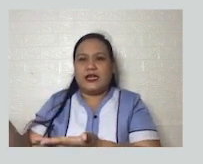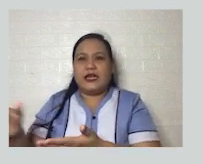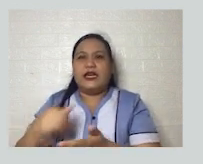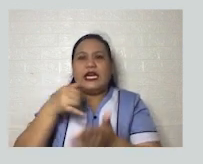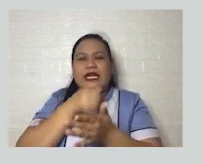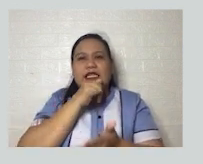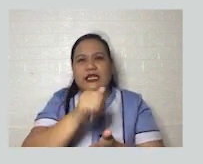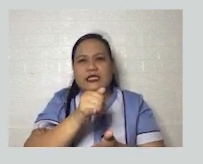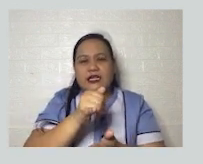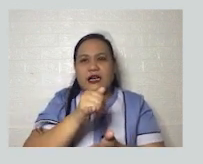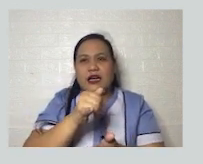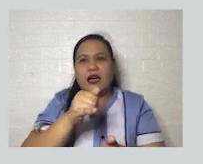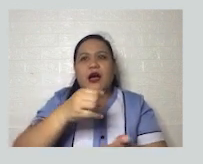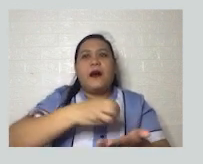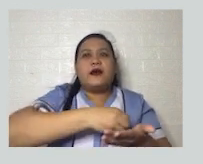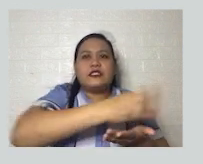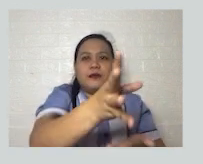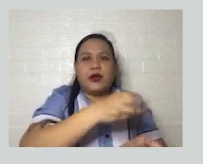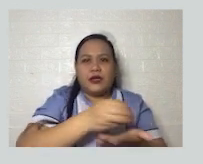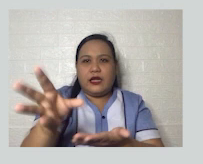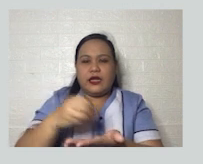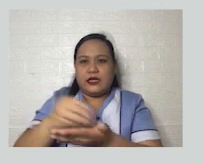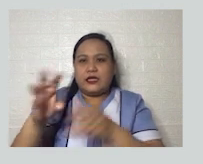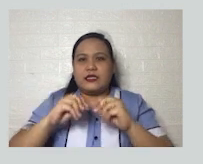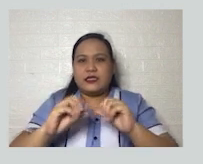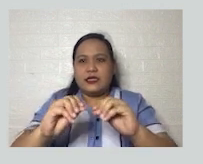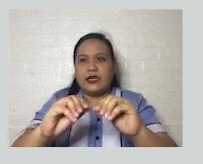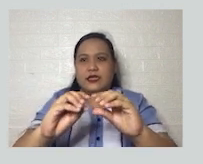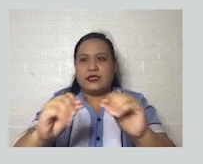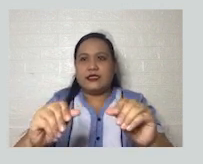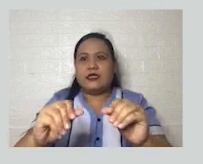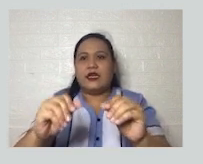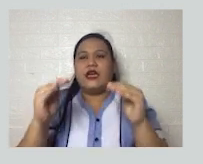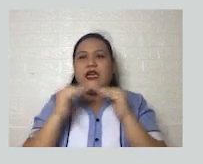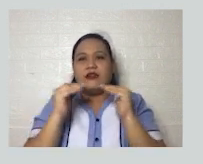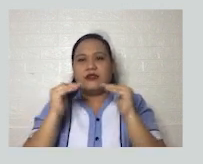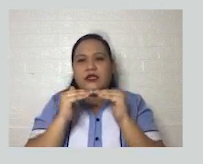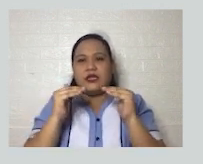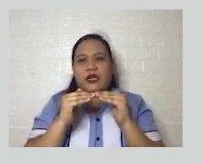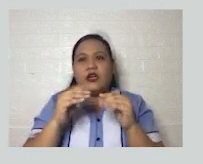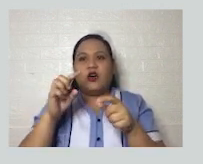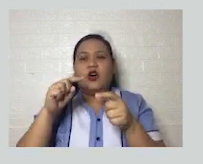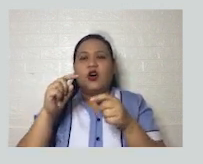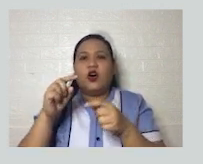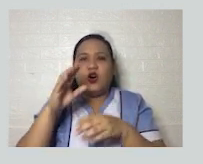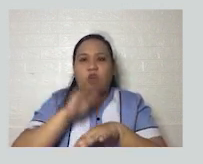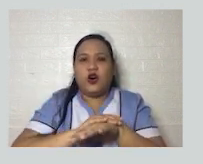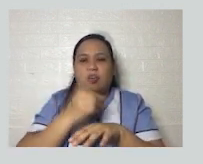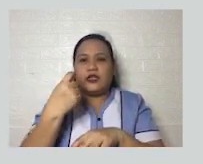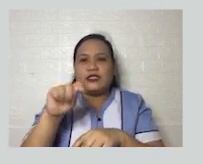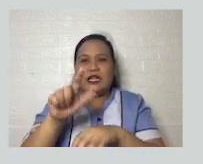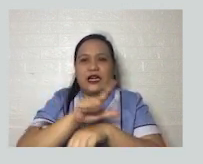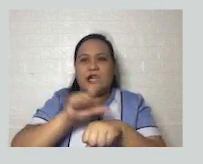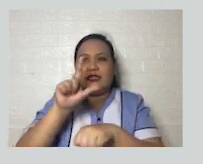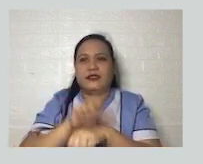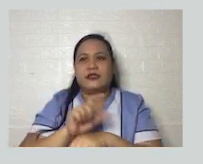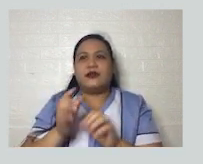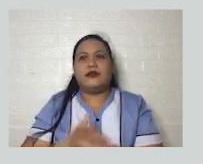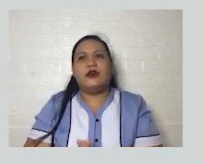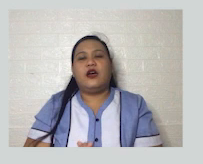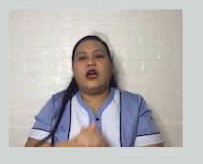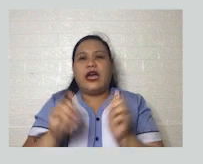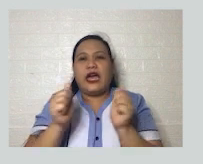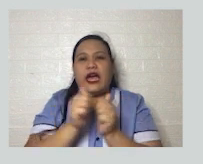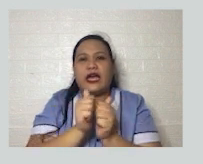Broadcasting is spreading seeds evenly onto the ground and covering the seeds subsequently with thin layer